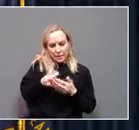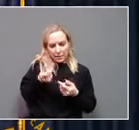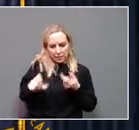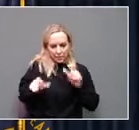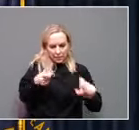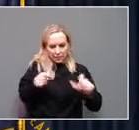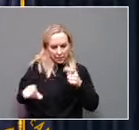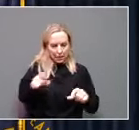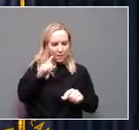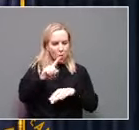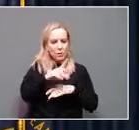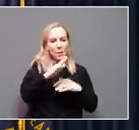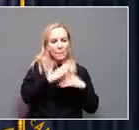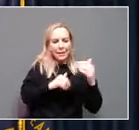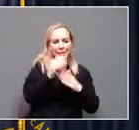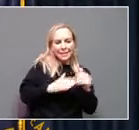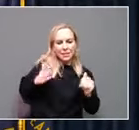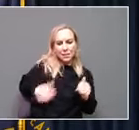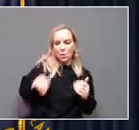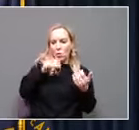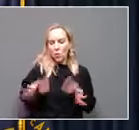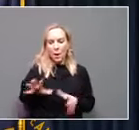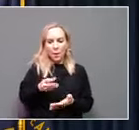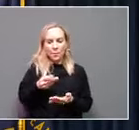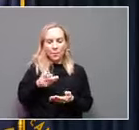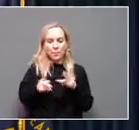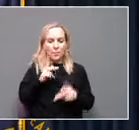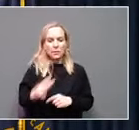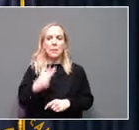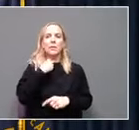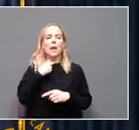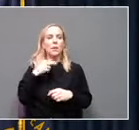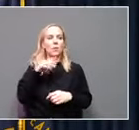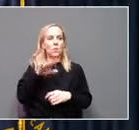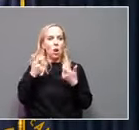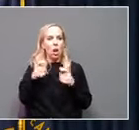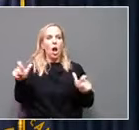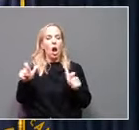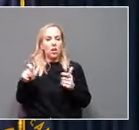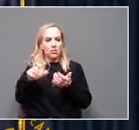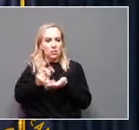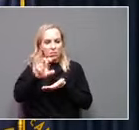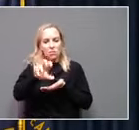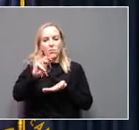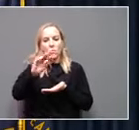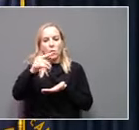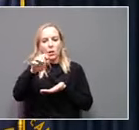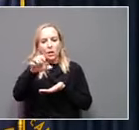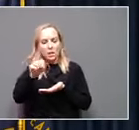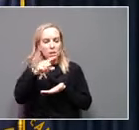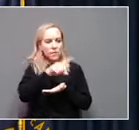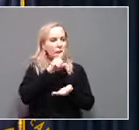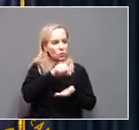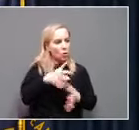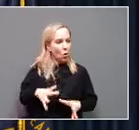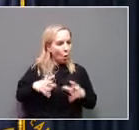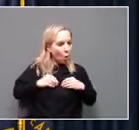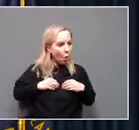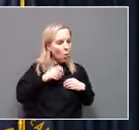with large mortgages to rebuild the home that they were living in, that they may have owned either outright